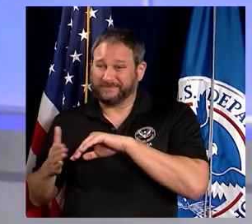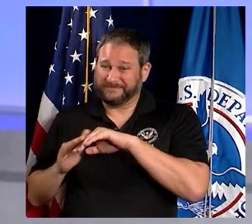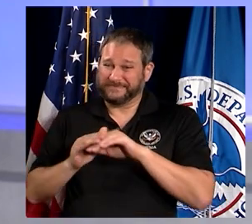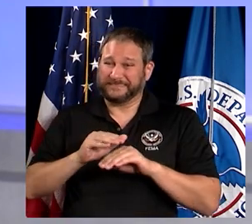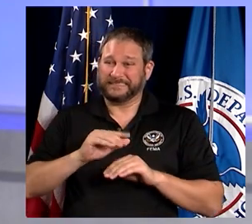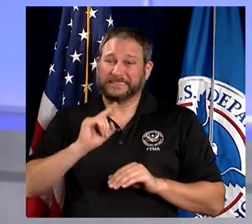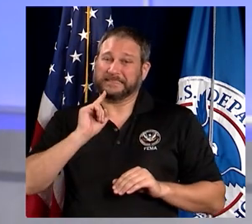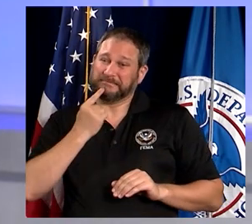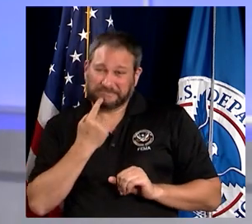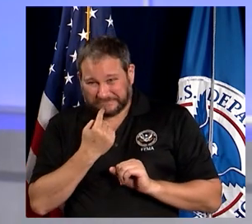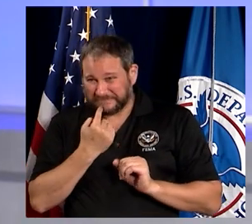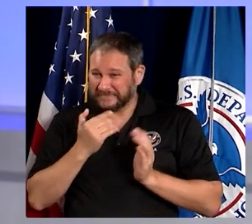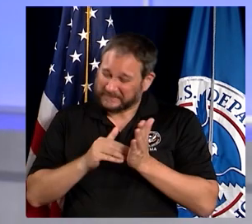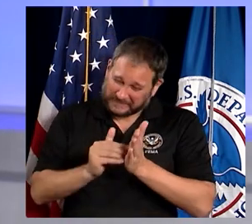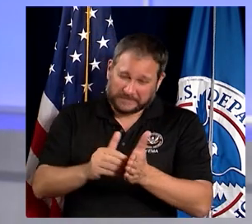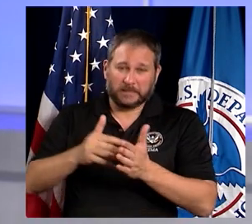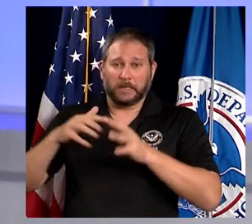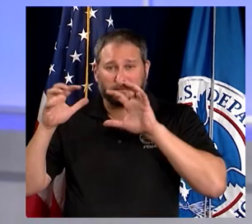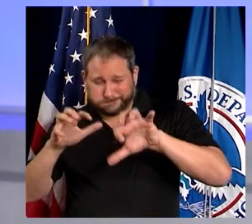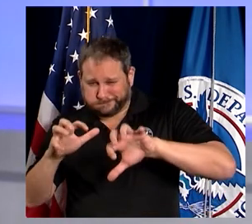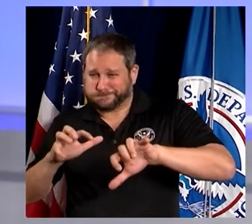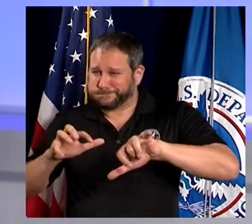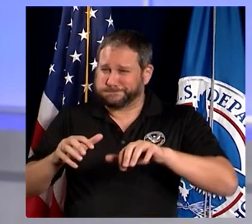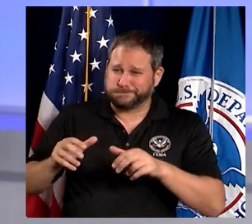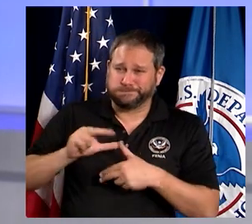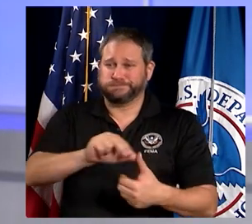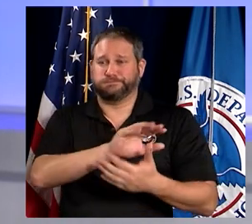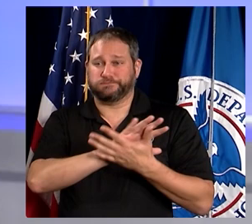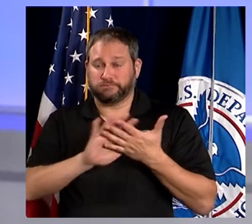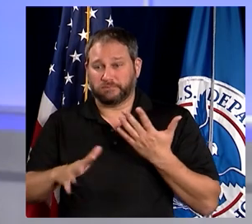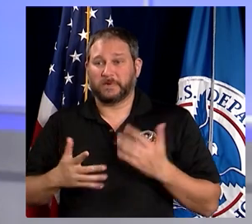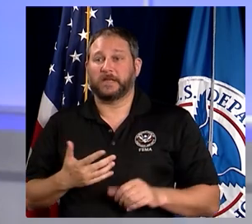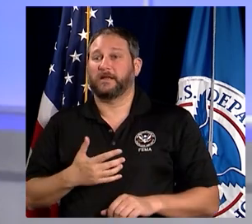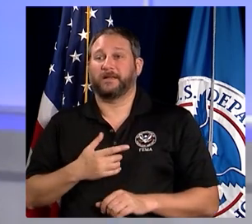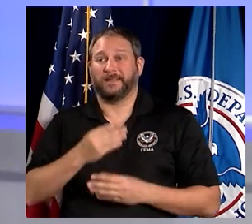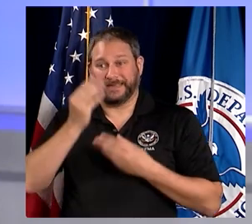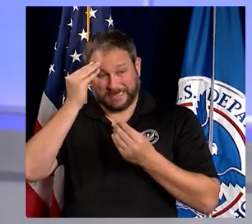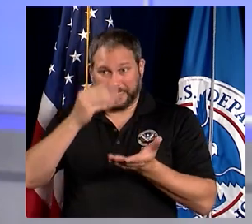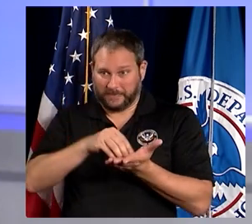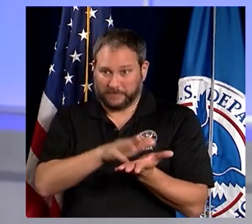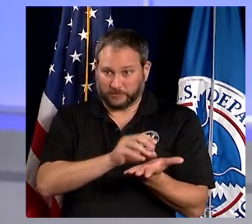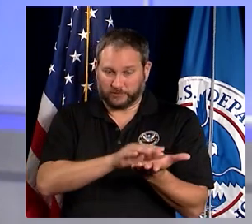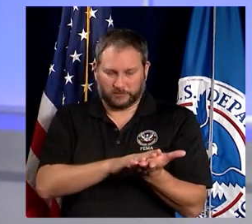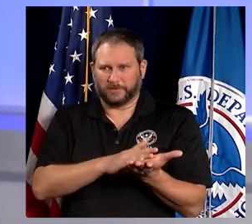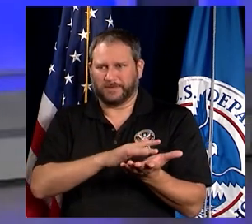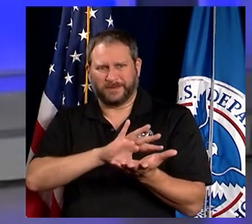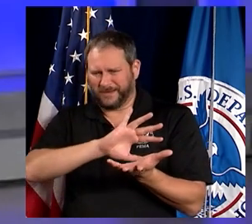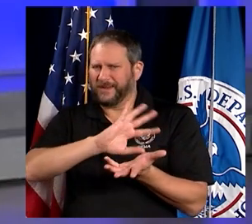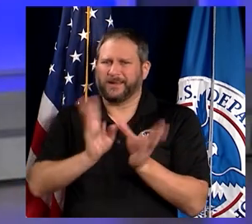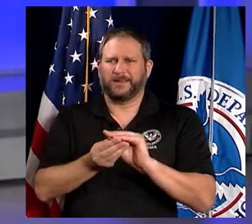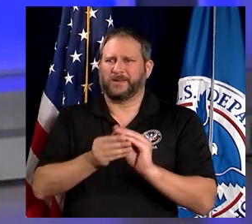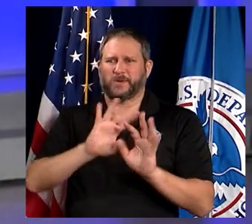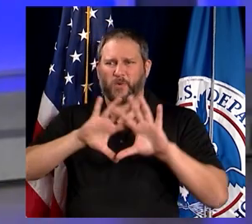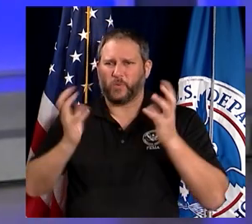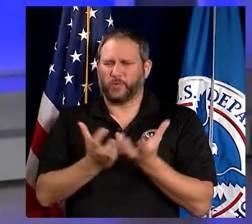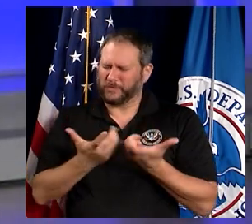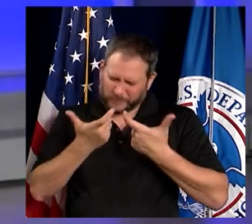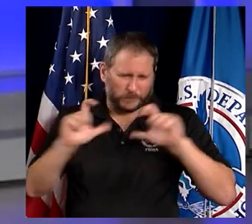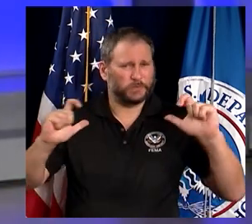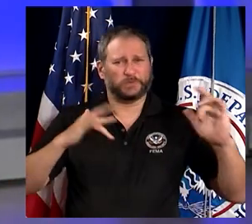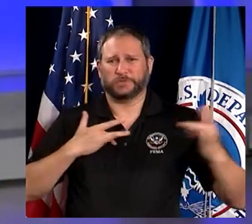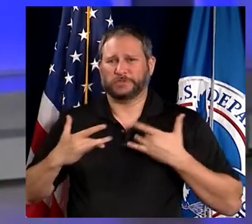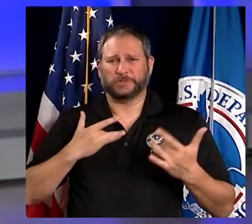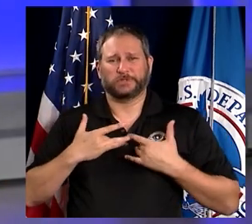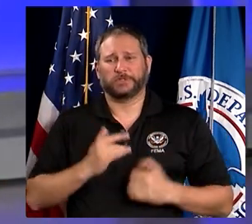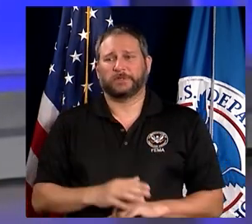storms. Cyber attacks that have been popping up around the world certainly are of deep concern. But you